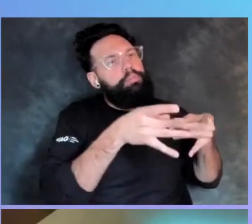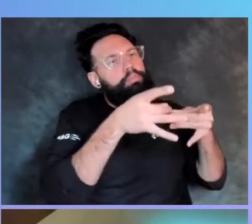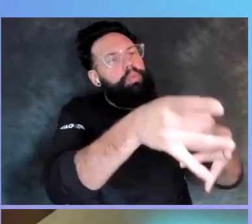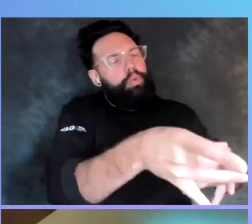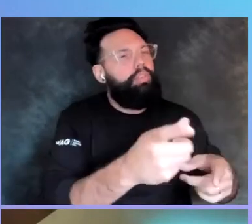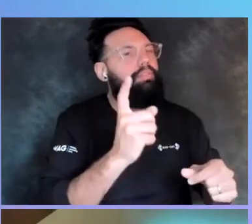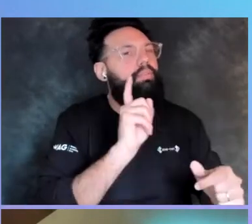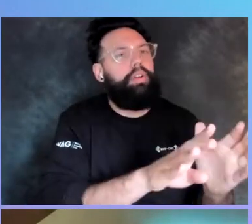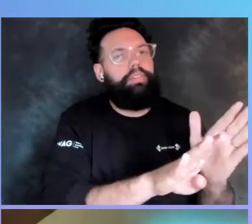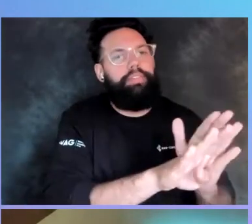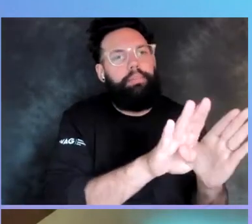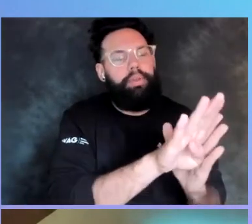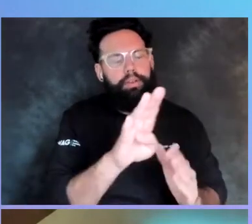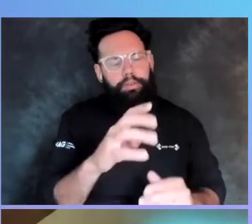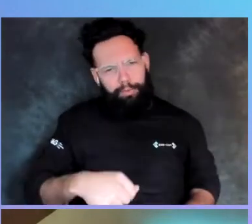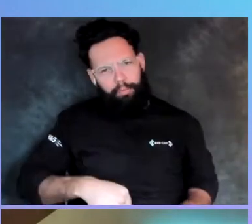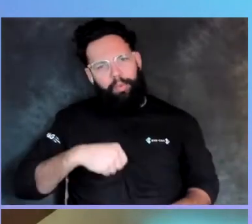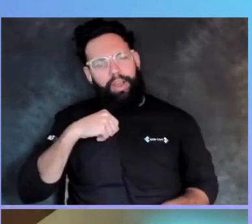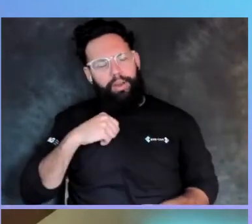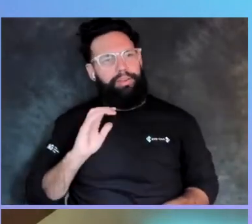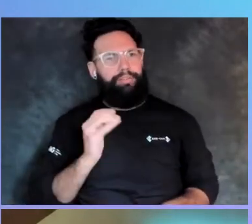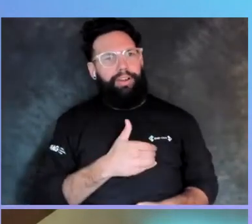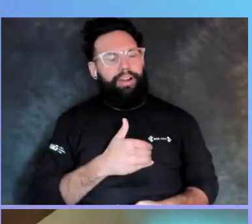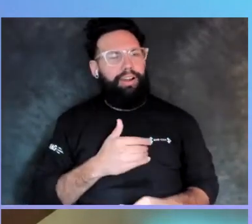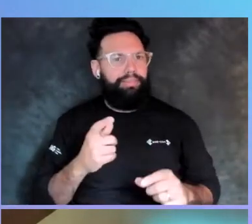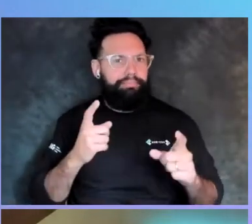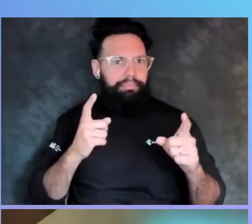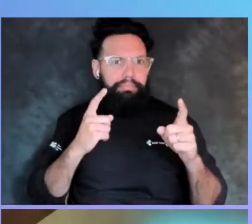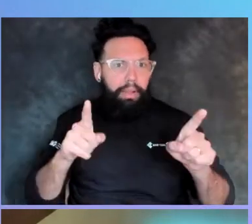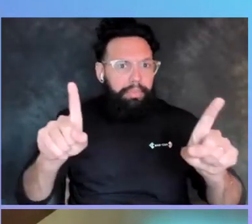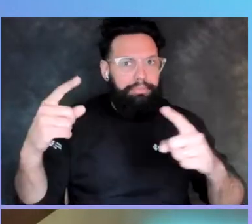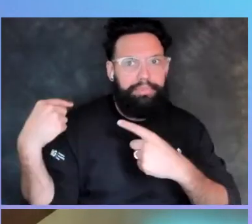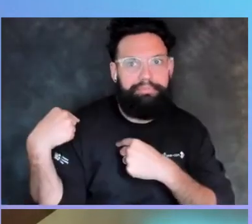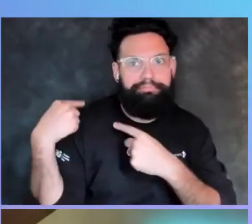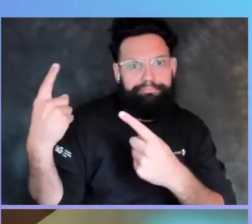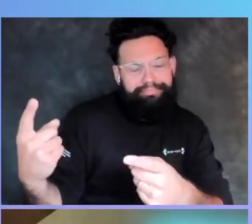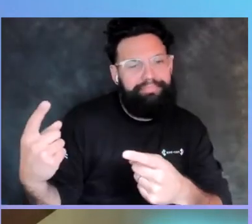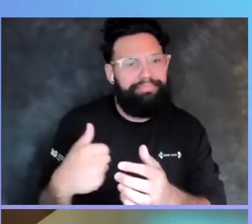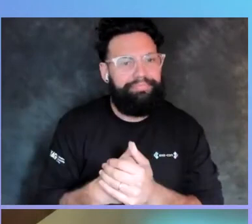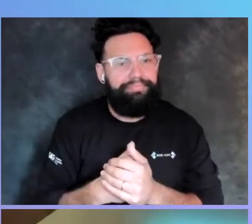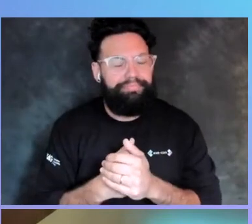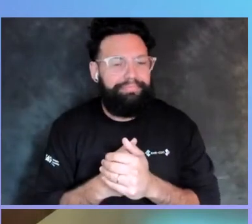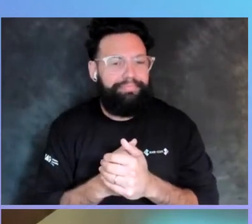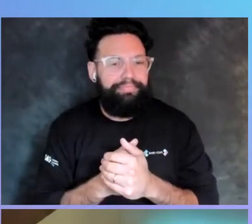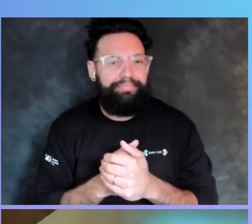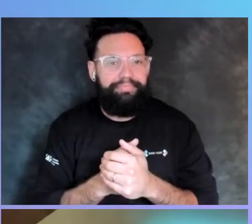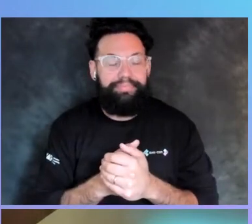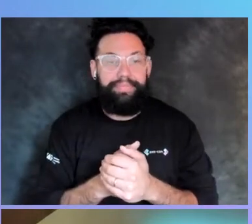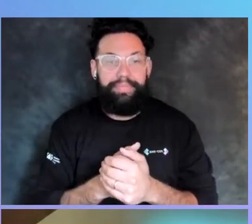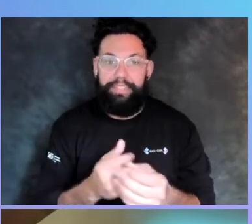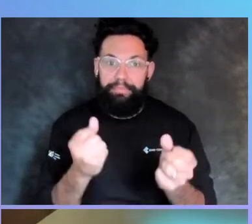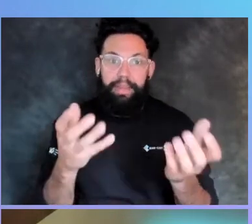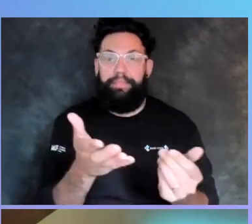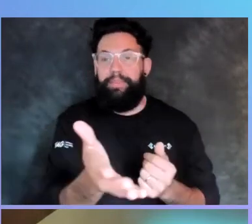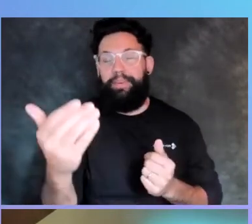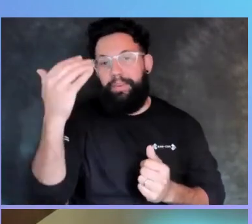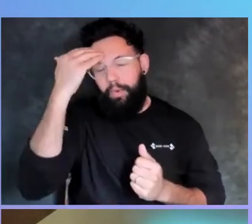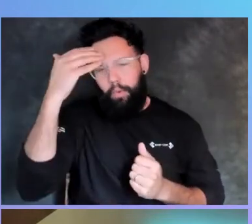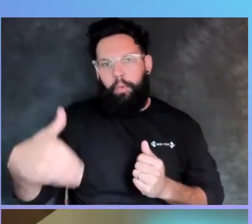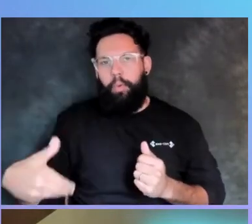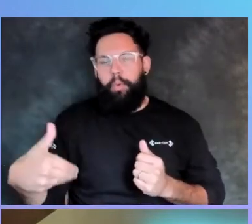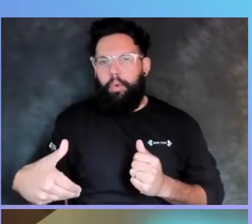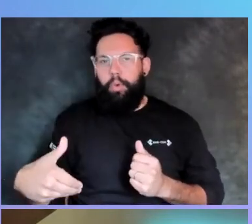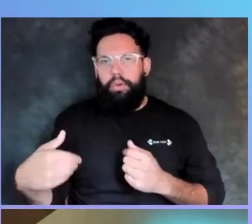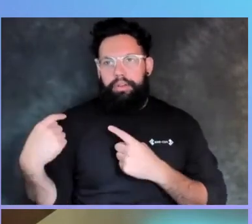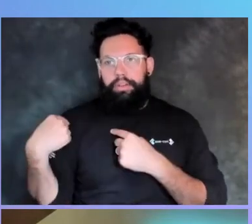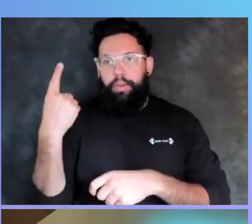of what we've been able to accomplish with AI and computer vision in such a short amount of time. However, as you all know, things have changed quite dramatically in the last